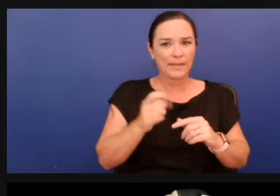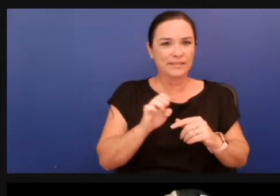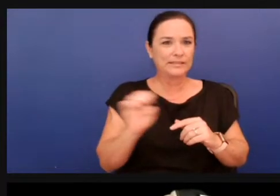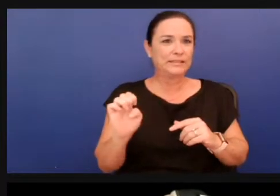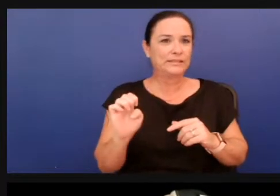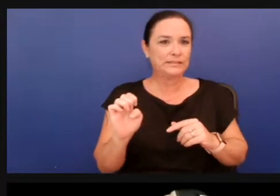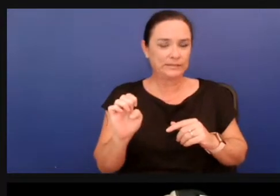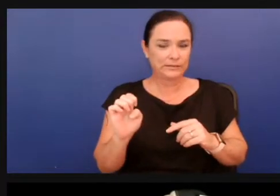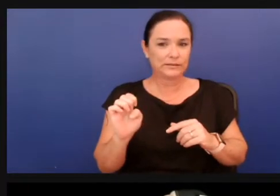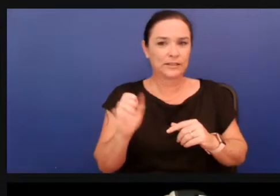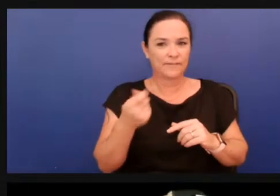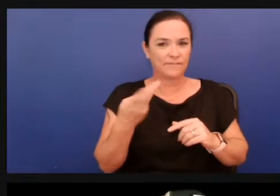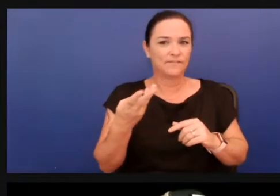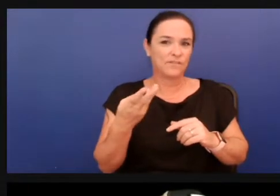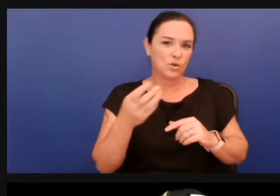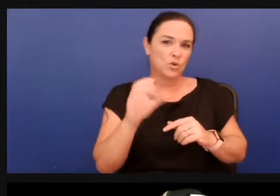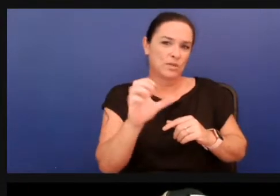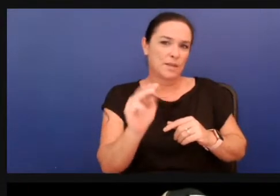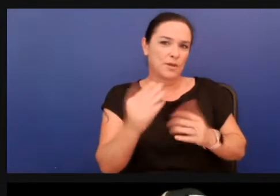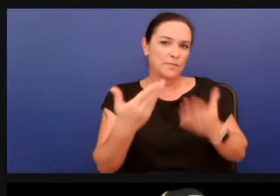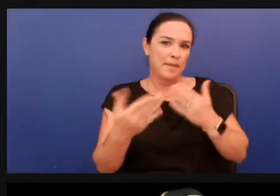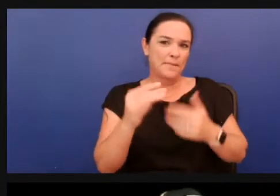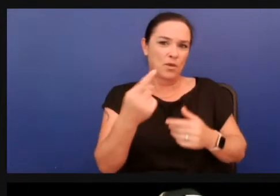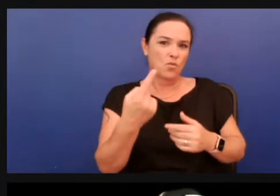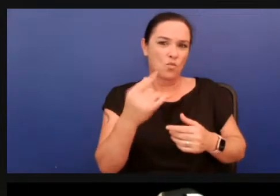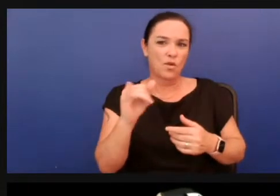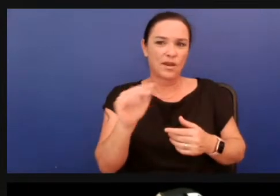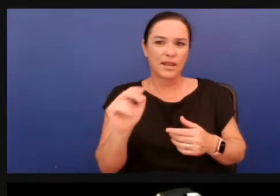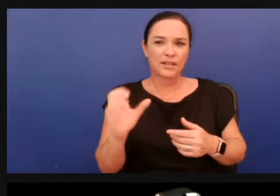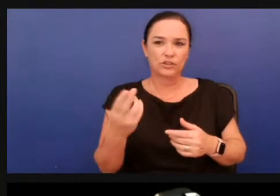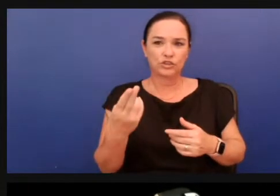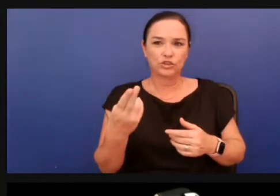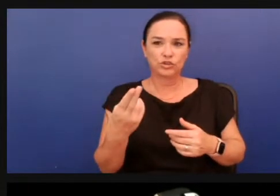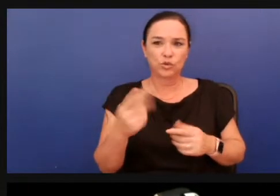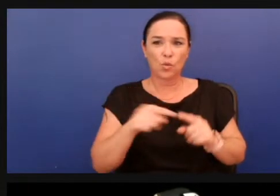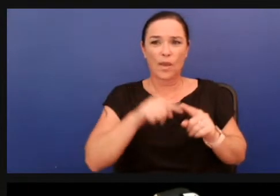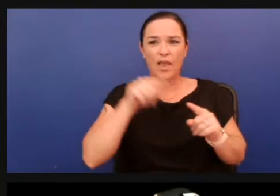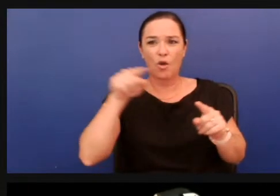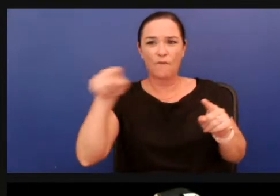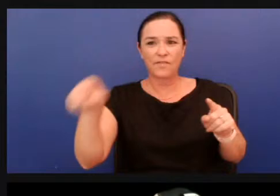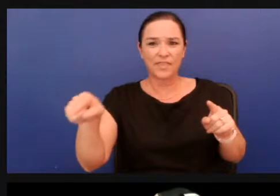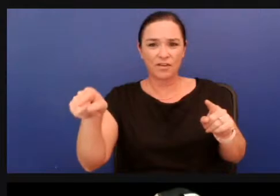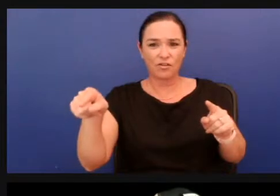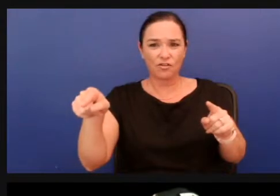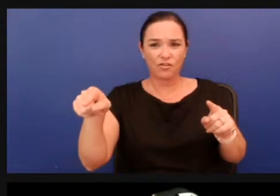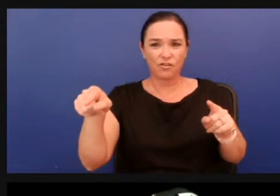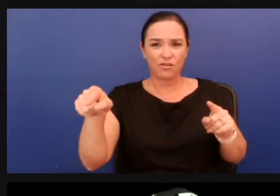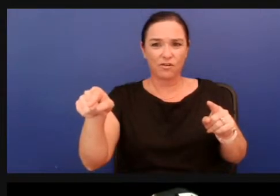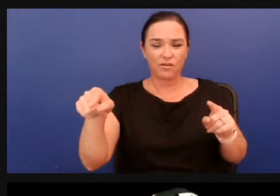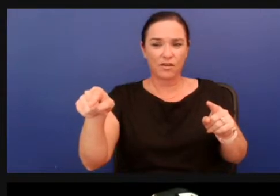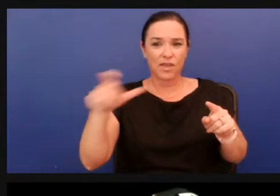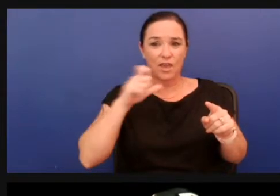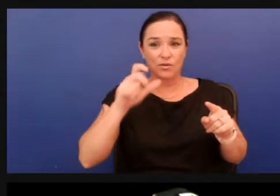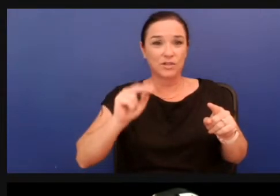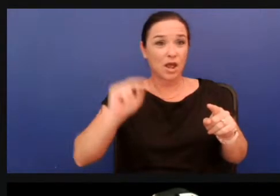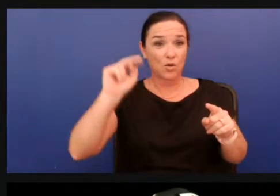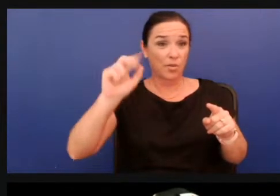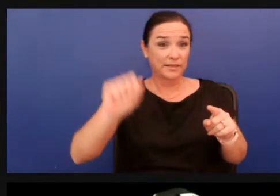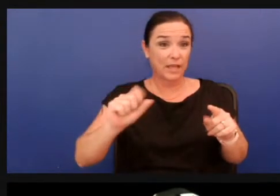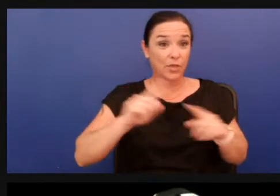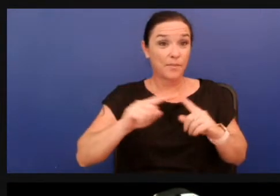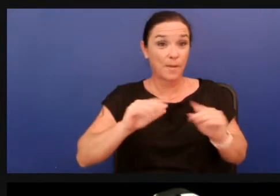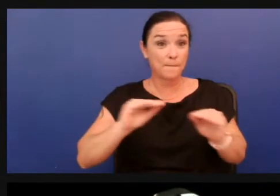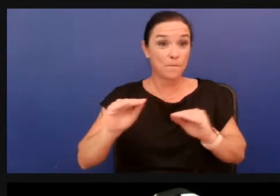by a couple of centimeters, maybe an inch. All the way over here. It makes sense it wasn't pushed north and south, it got pushed east and